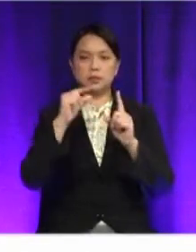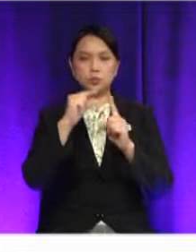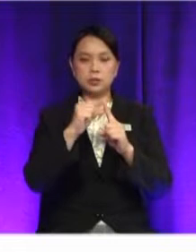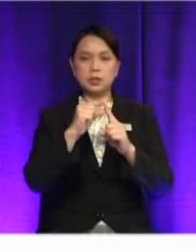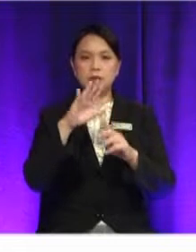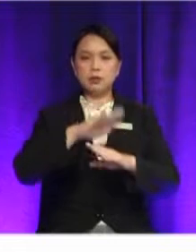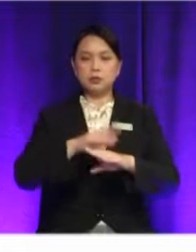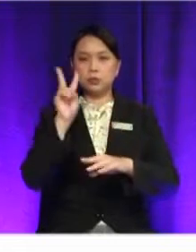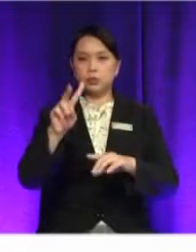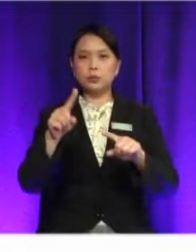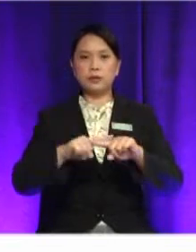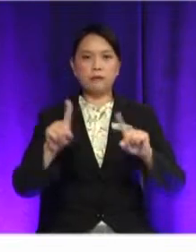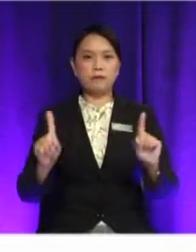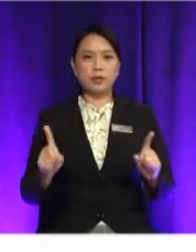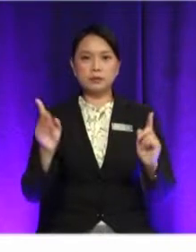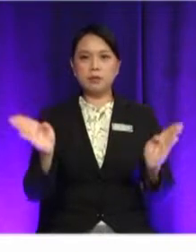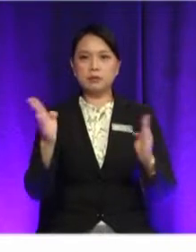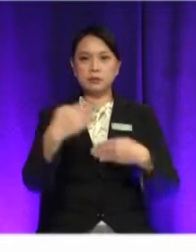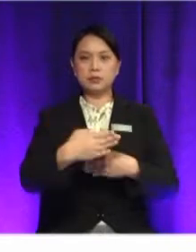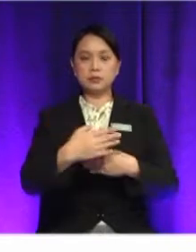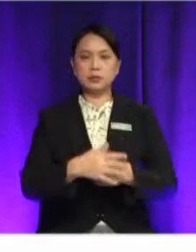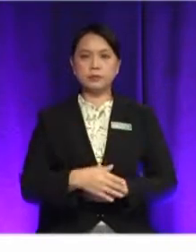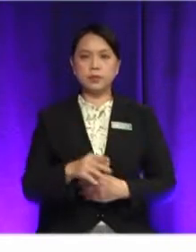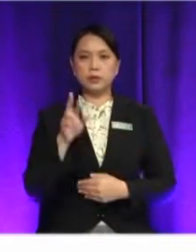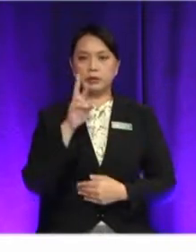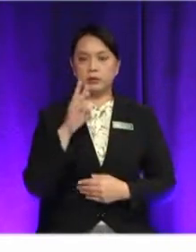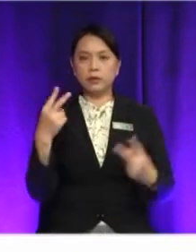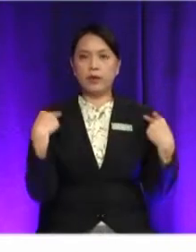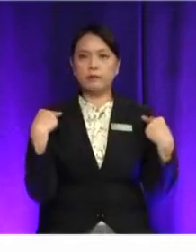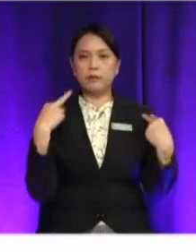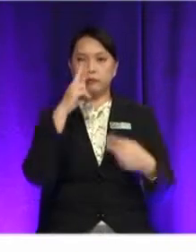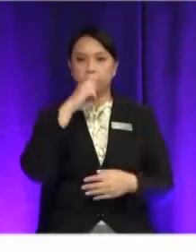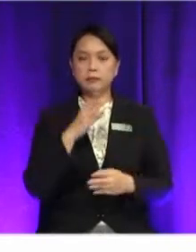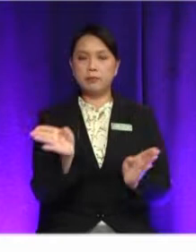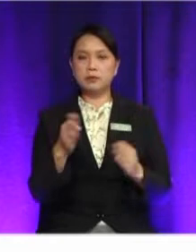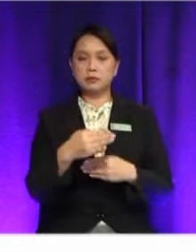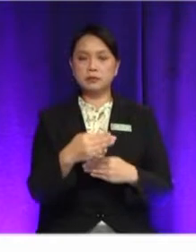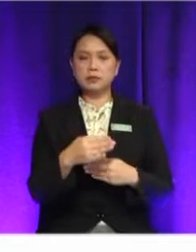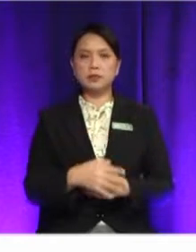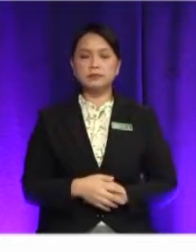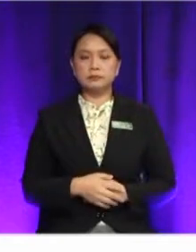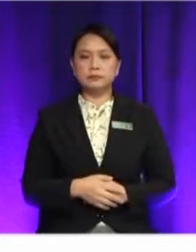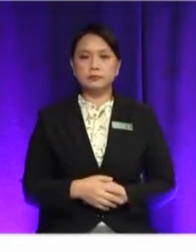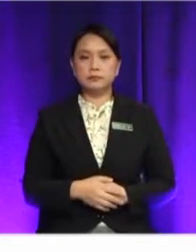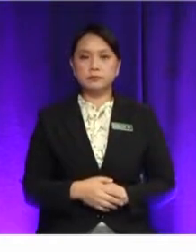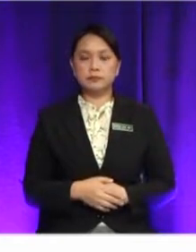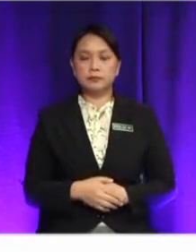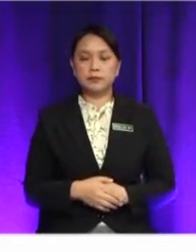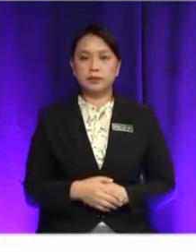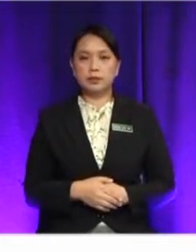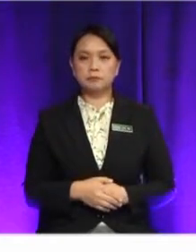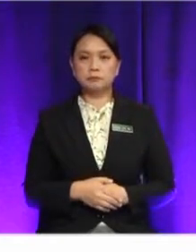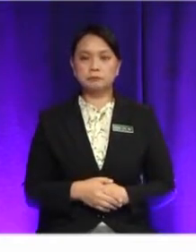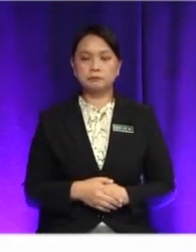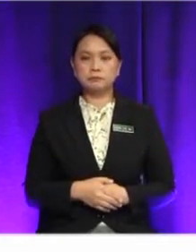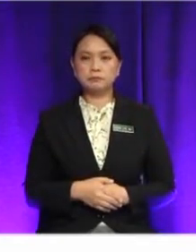different boxes. All right, you have your red box and you have your purple box. So when you relate to all these keywords